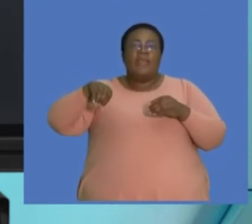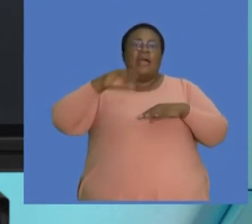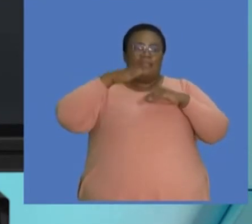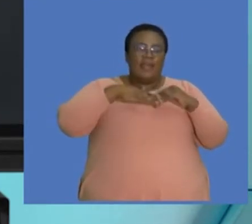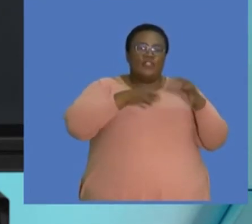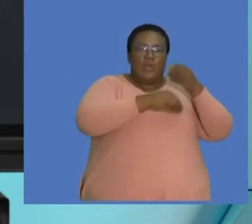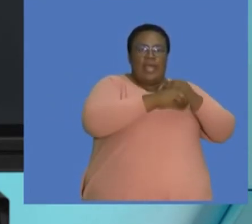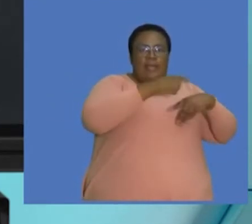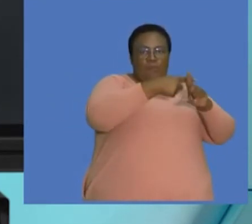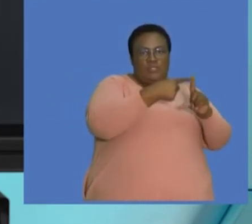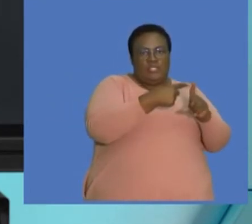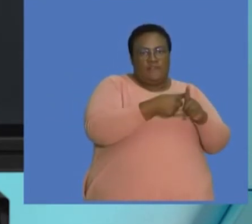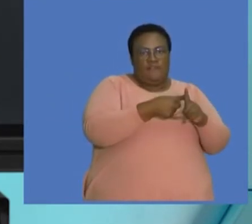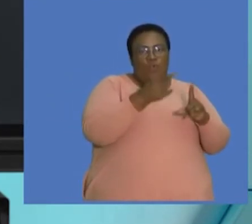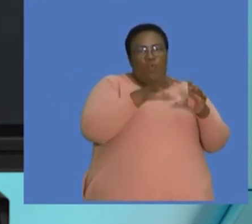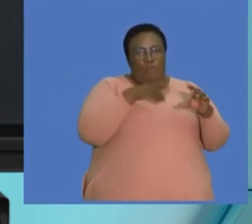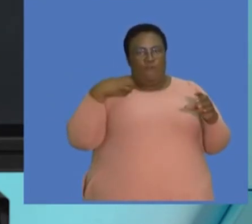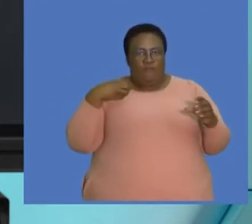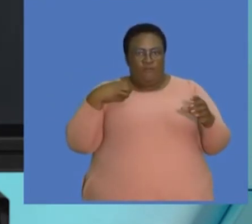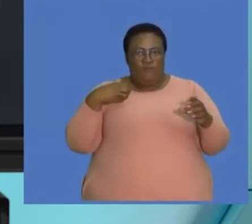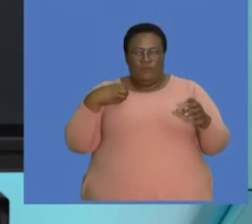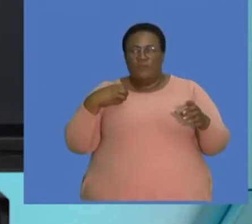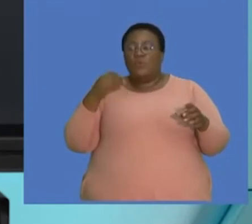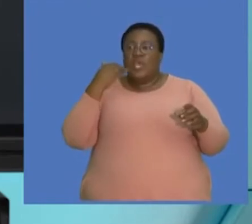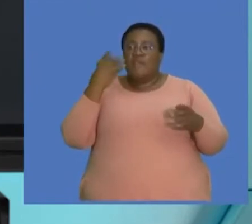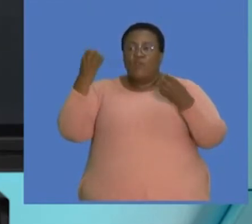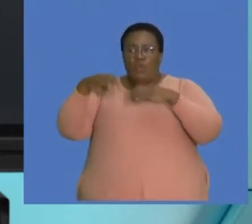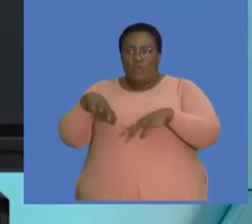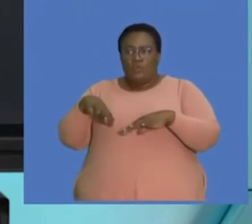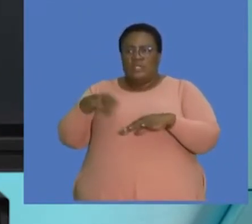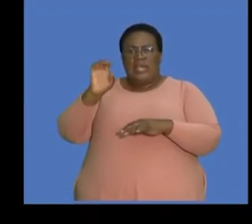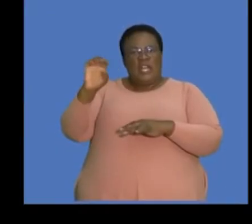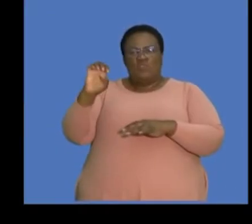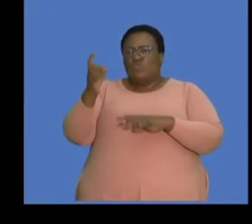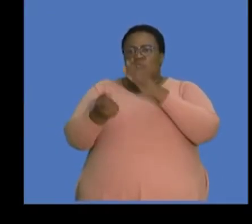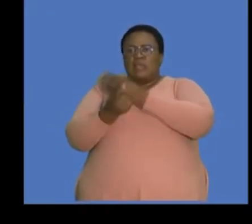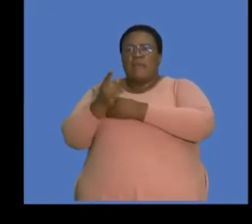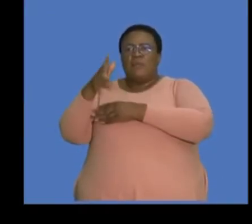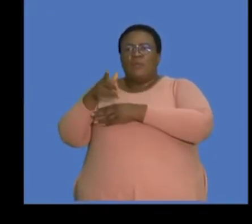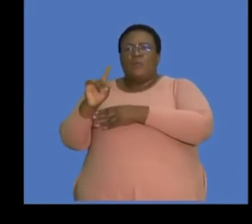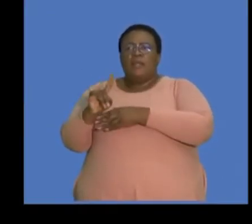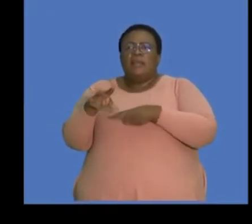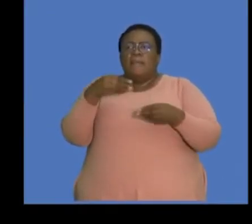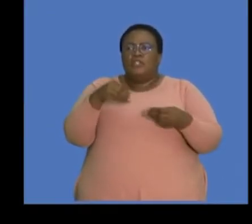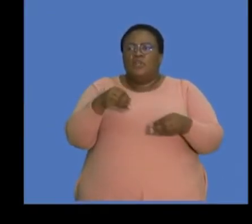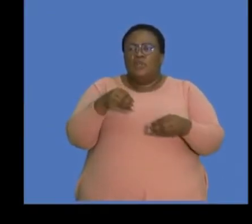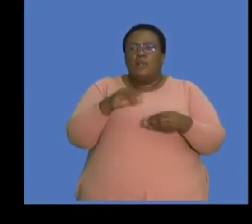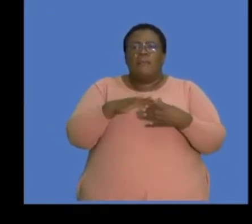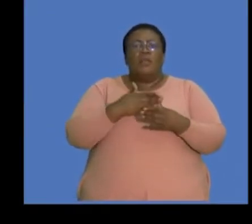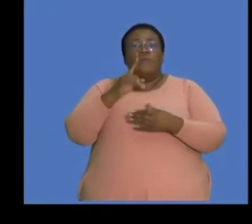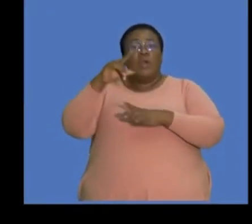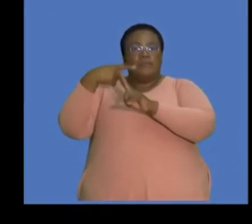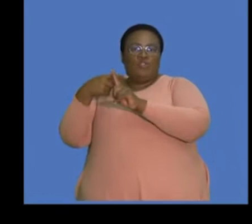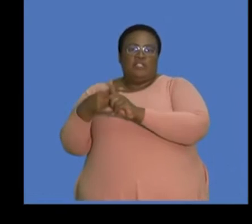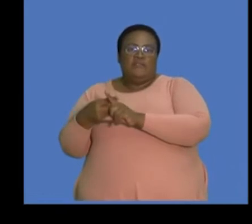electrons than to add positive charges or remove them either, okay? So if we lose electrons, what's going to happen? The